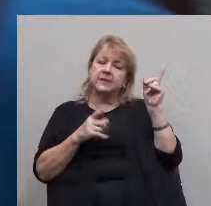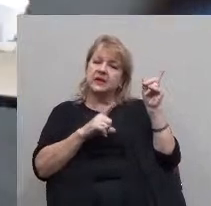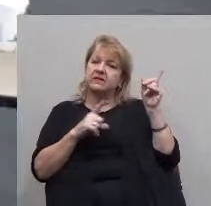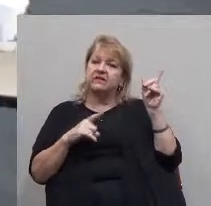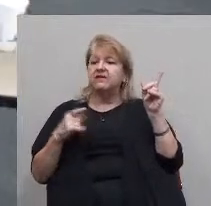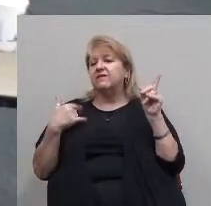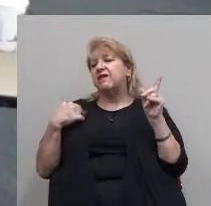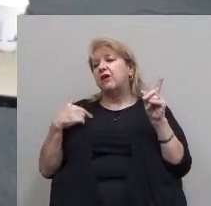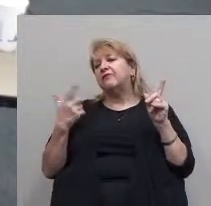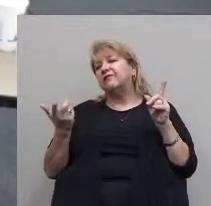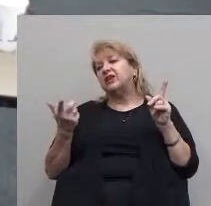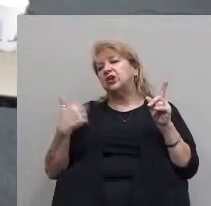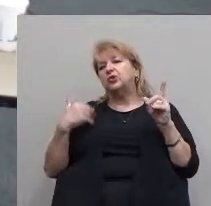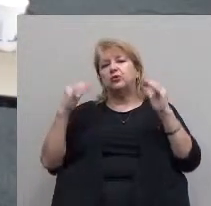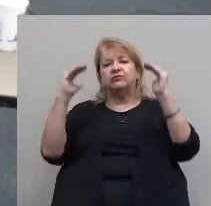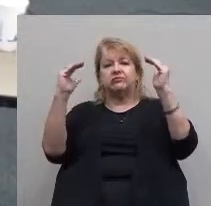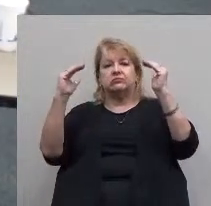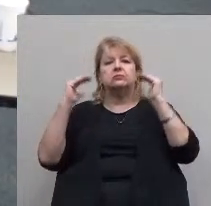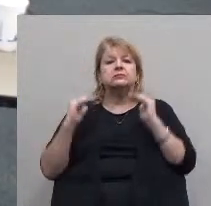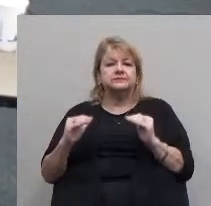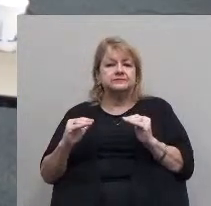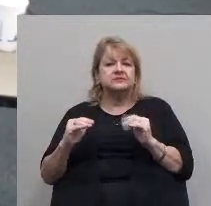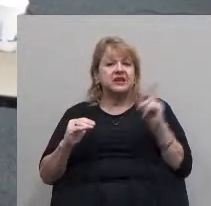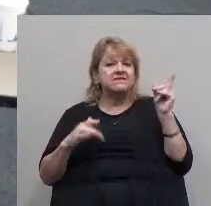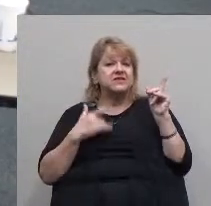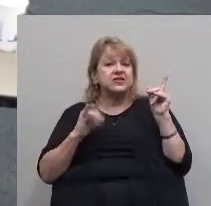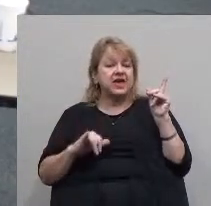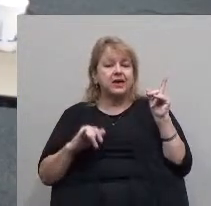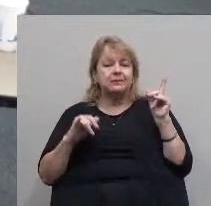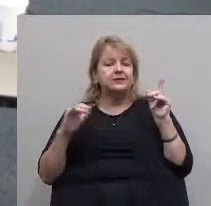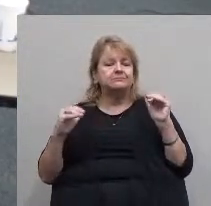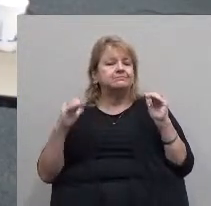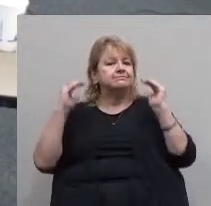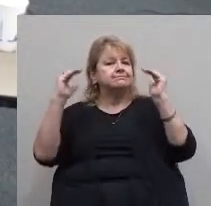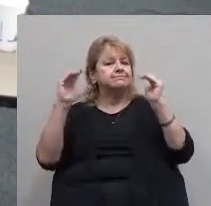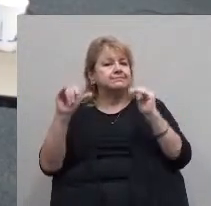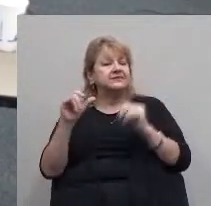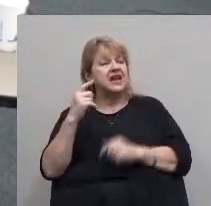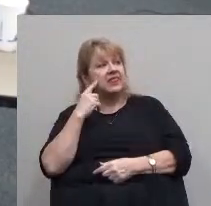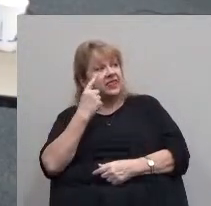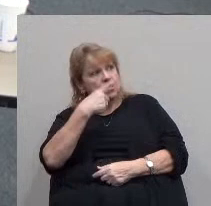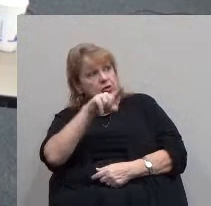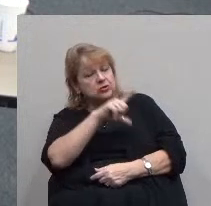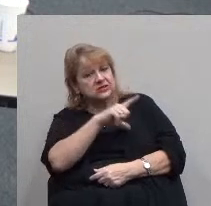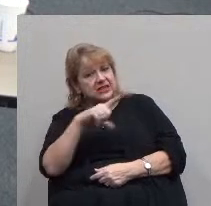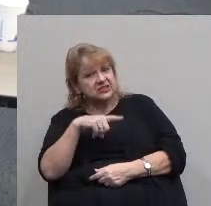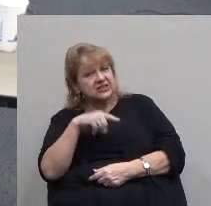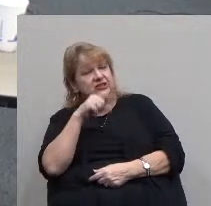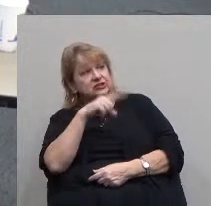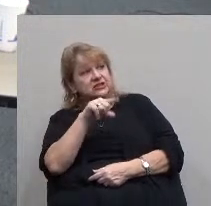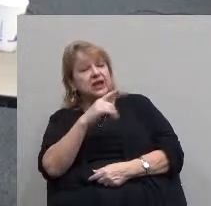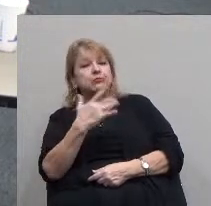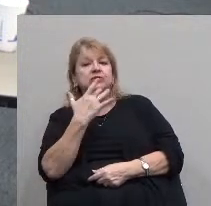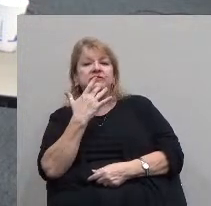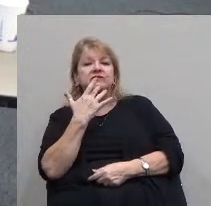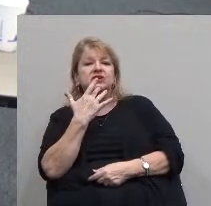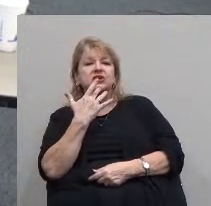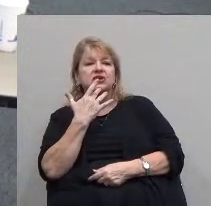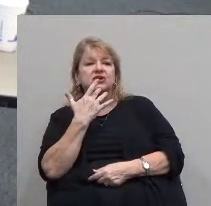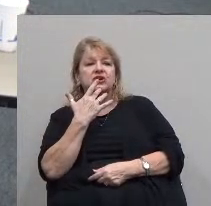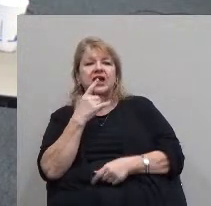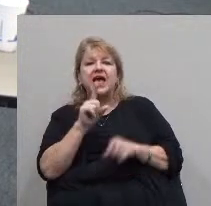the requirements have been reduced. But I think that those legislators are legislators that prefer that as